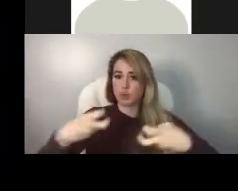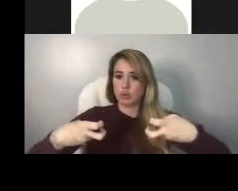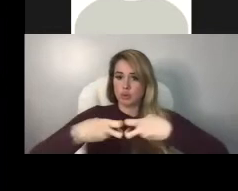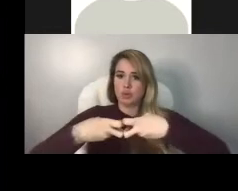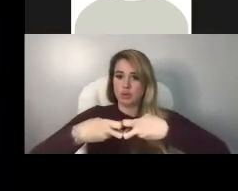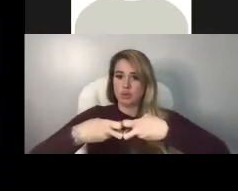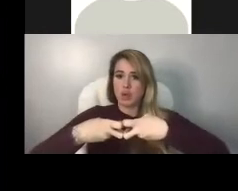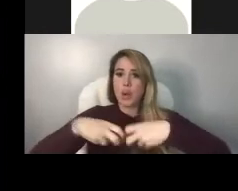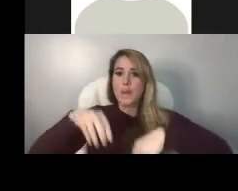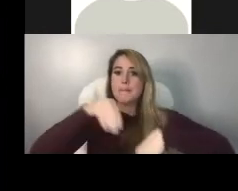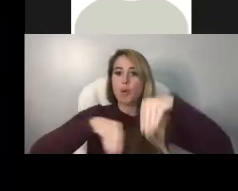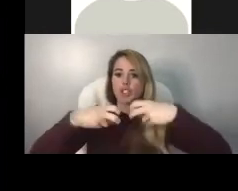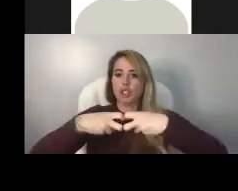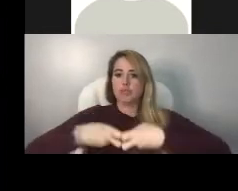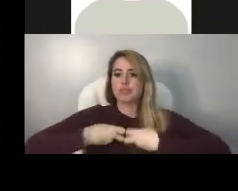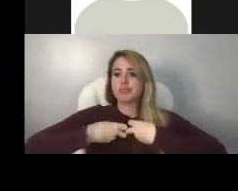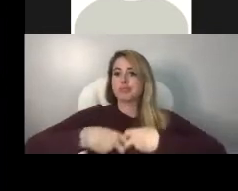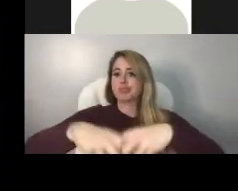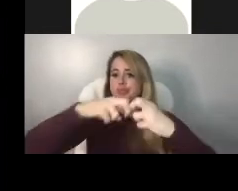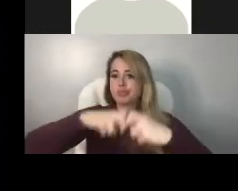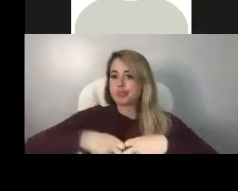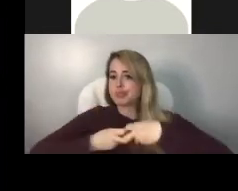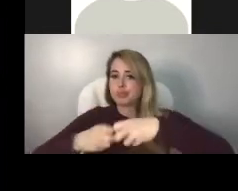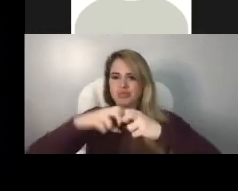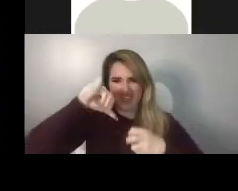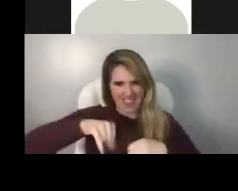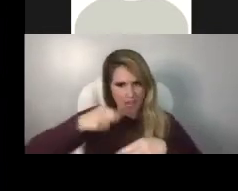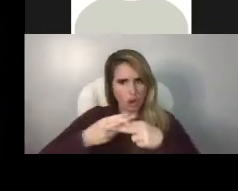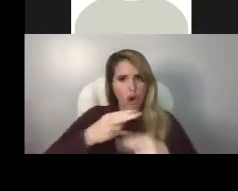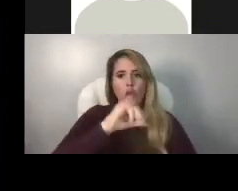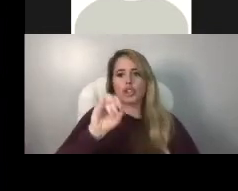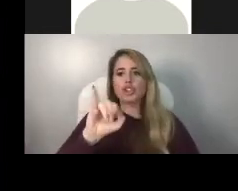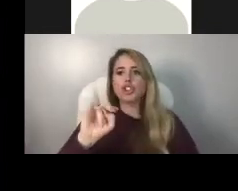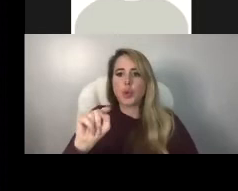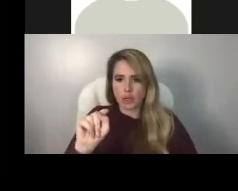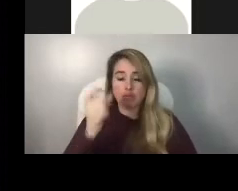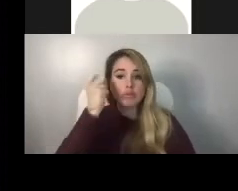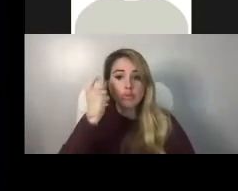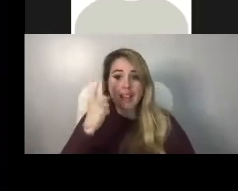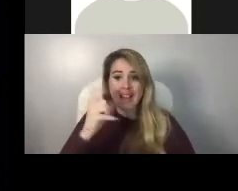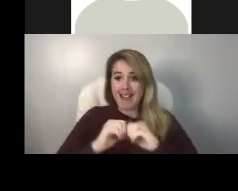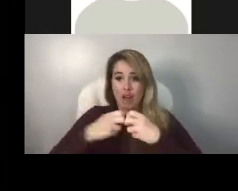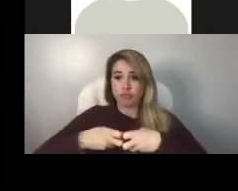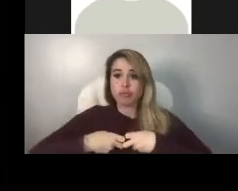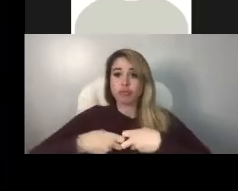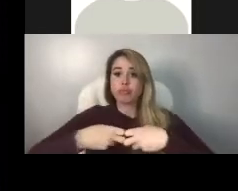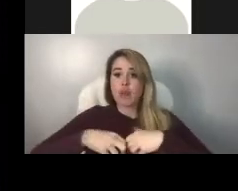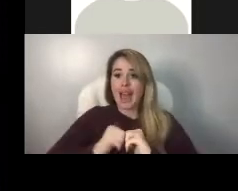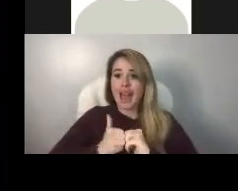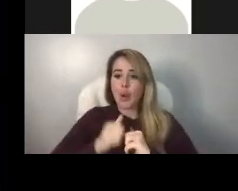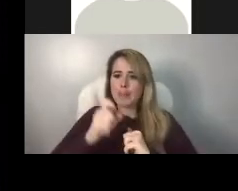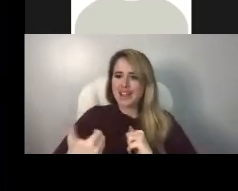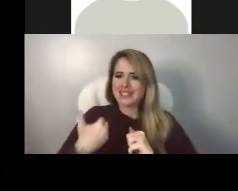so where you have any motion is a joint. And the way that joints can move is they have to have a